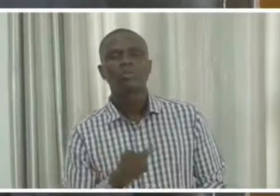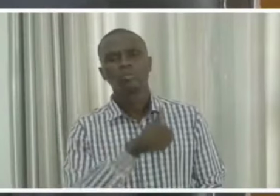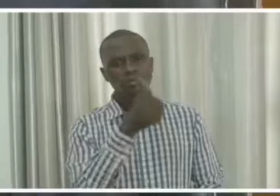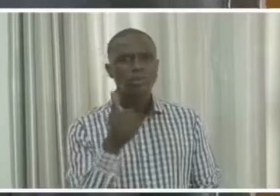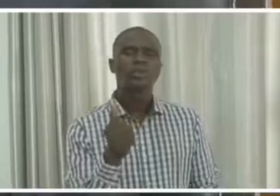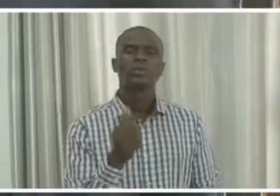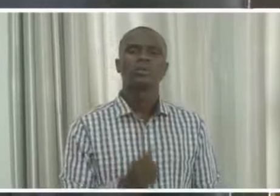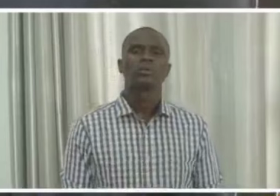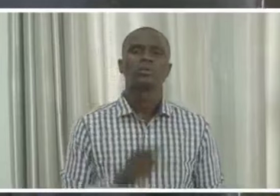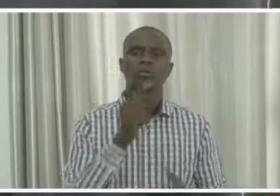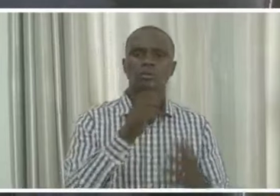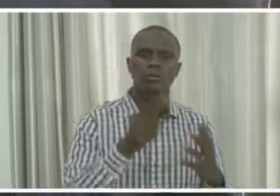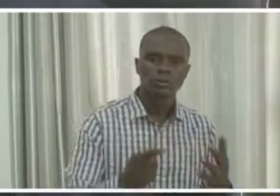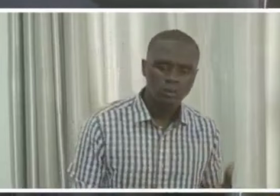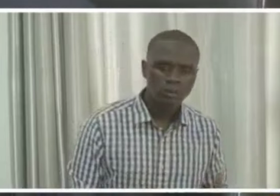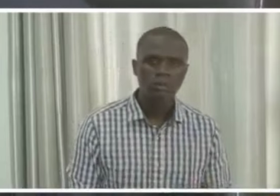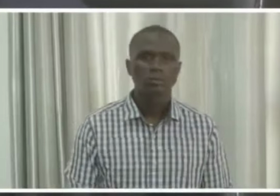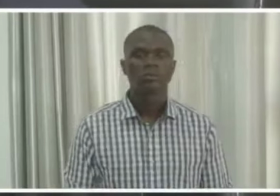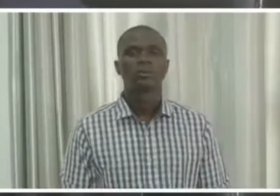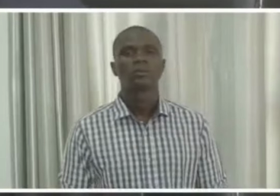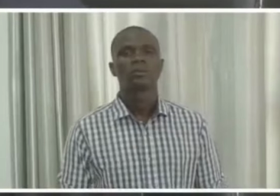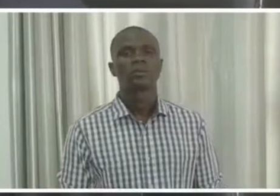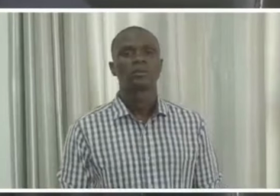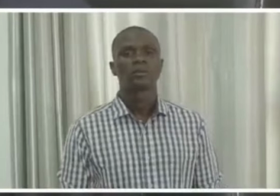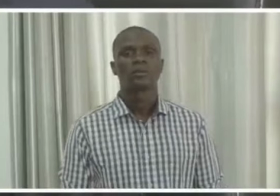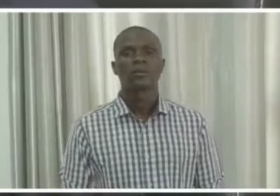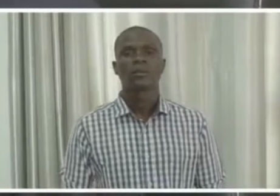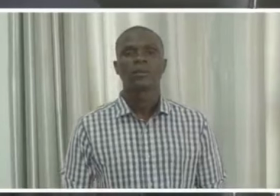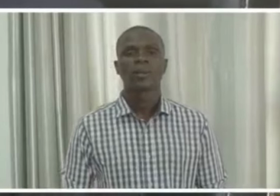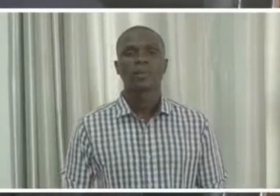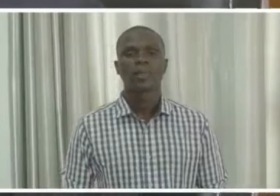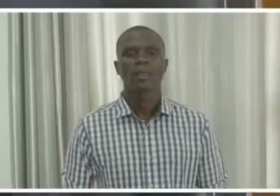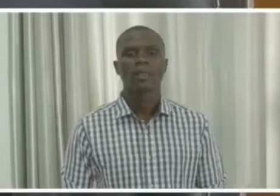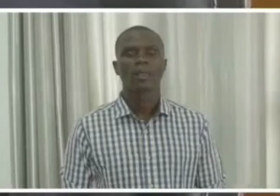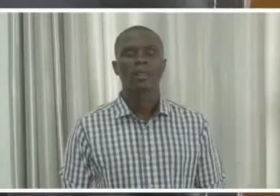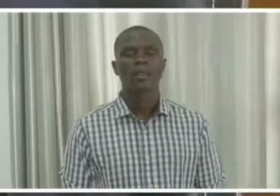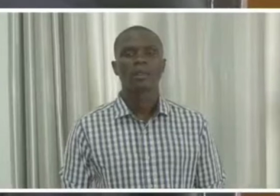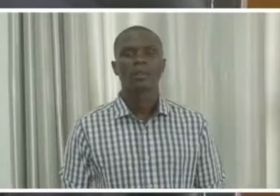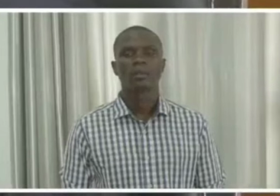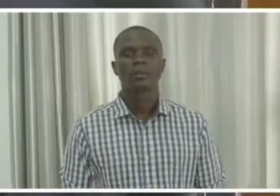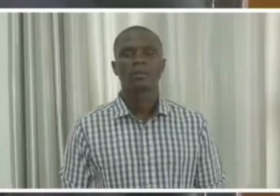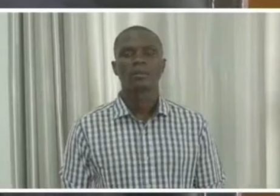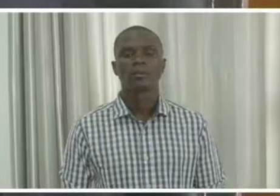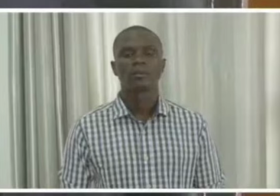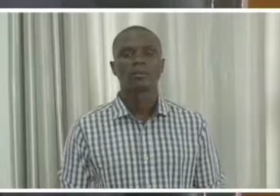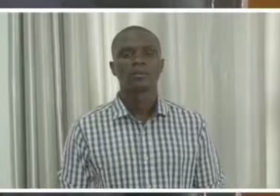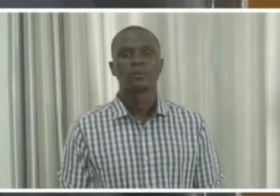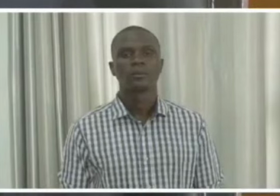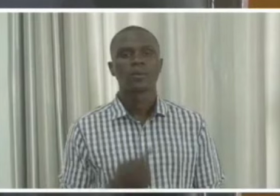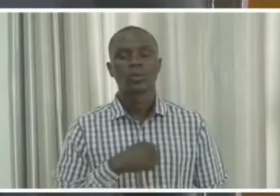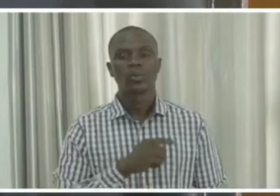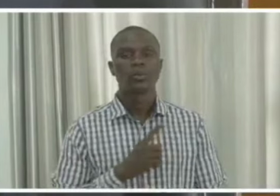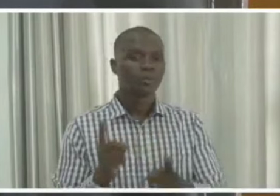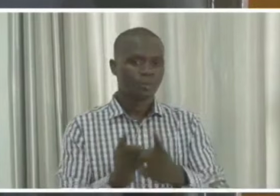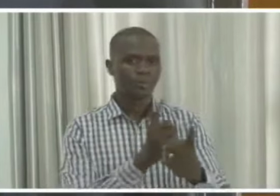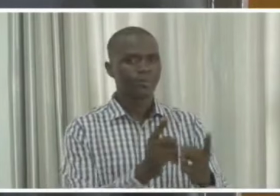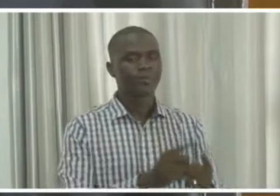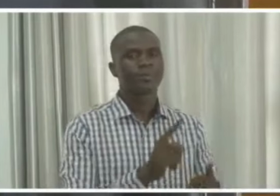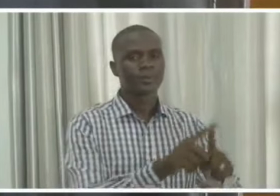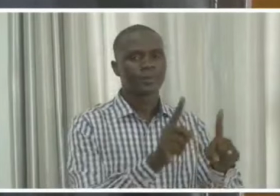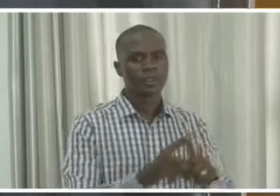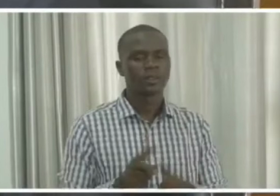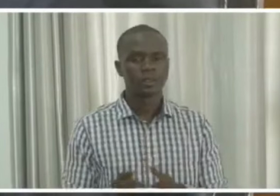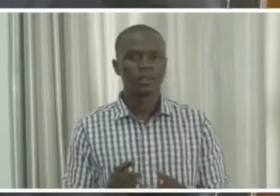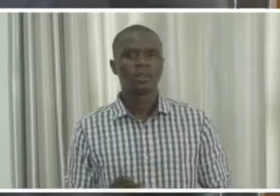Rockefeller, another one where maybe my colleague minister of health can tell now more about, and renewable